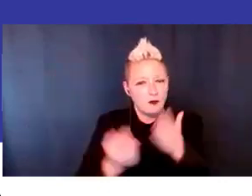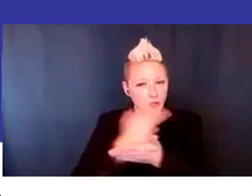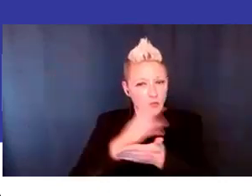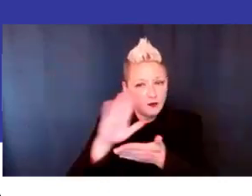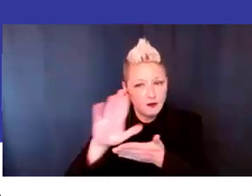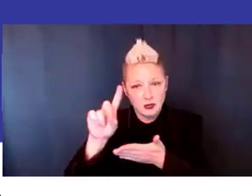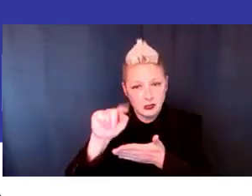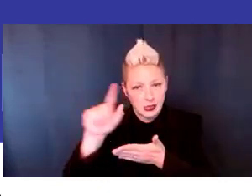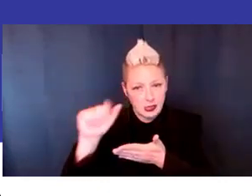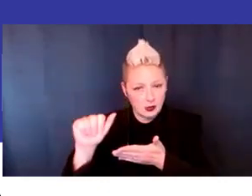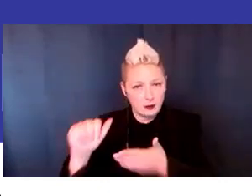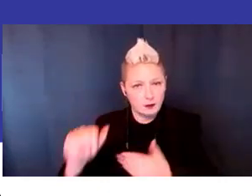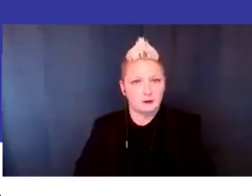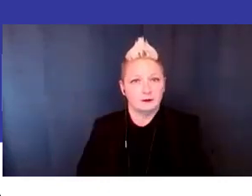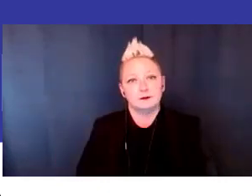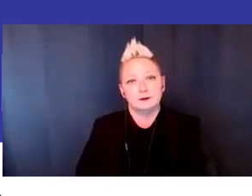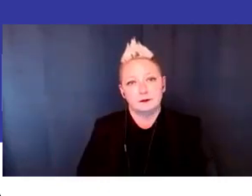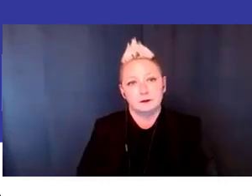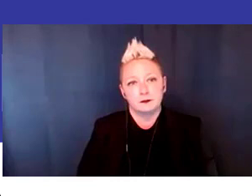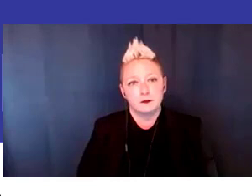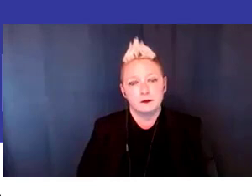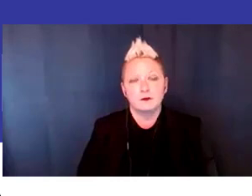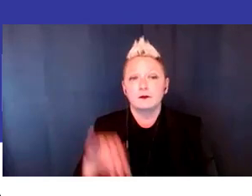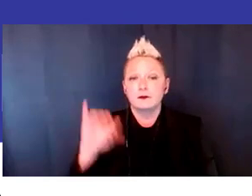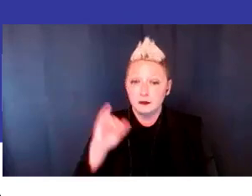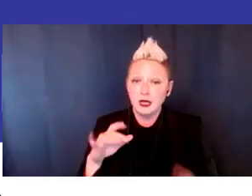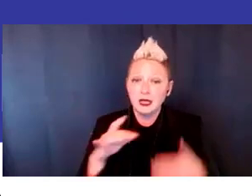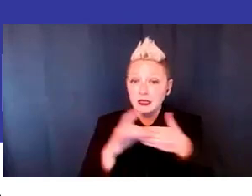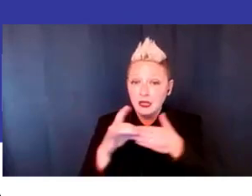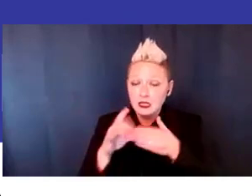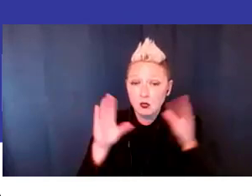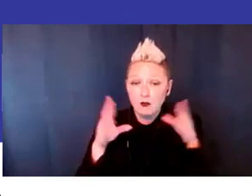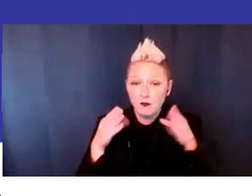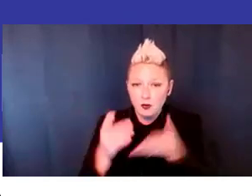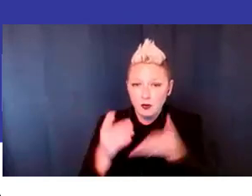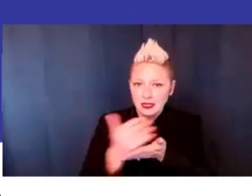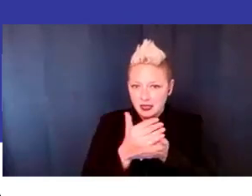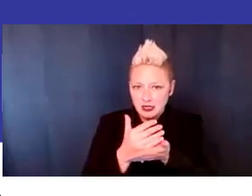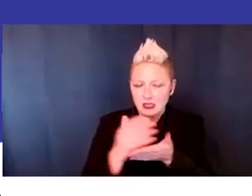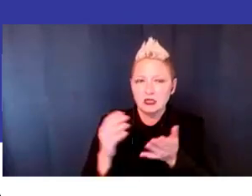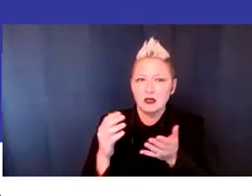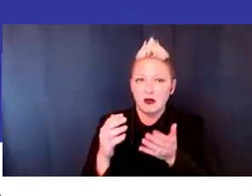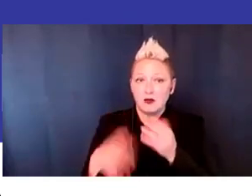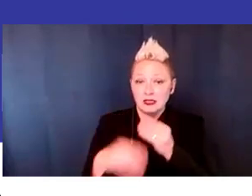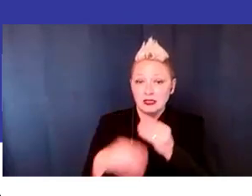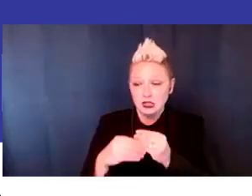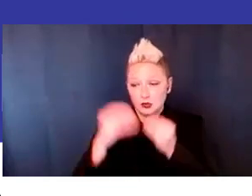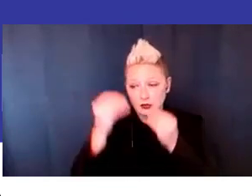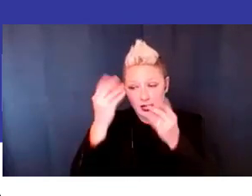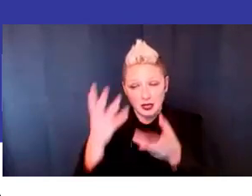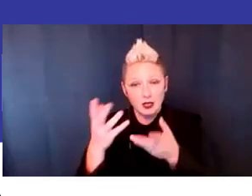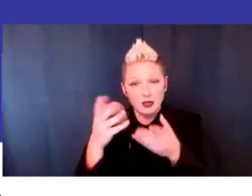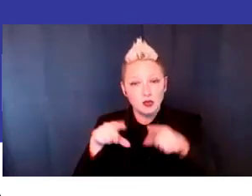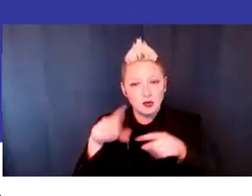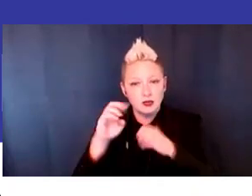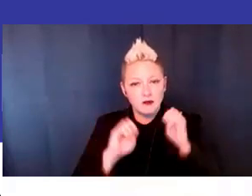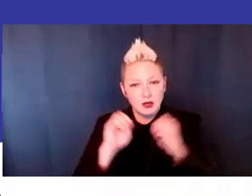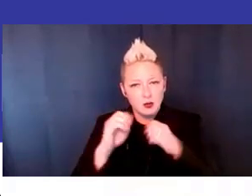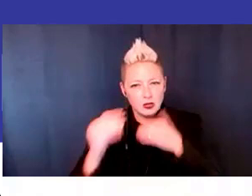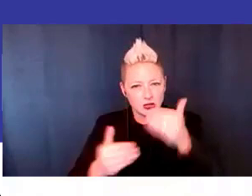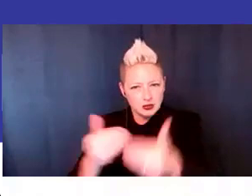be. And that will lead to a more focused collection of additional data and other information during the